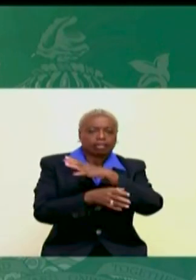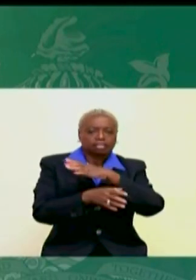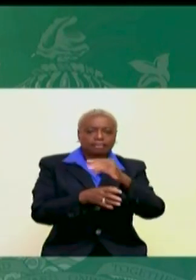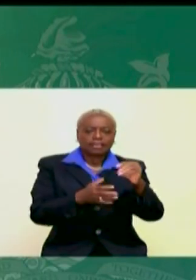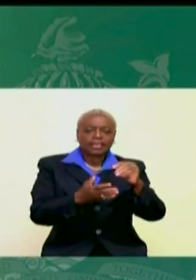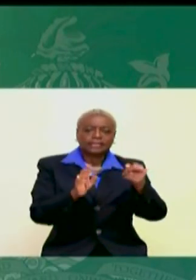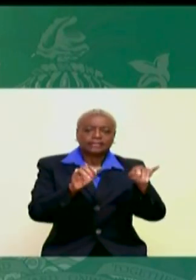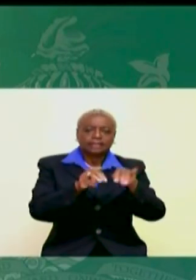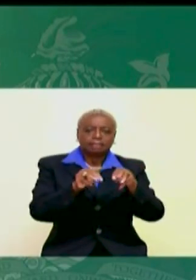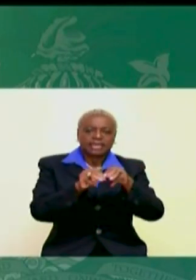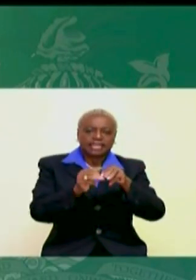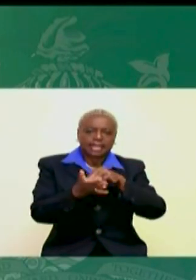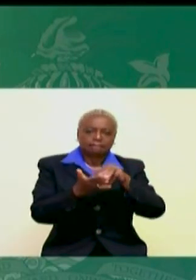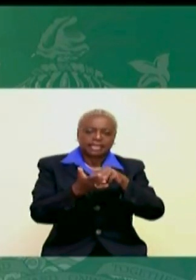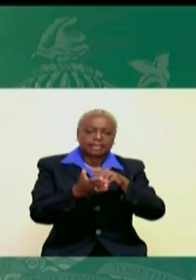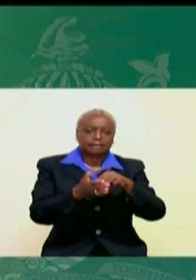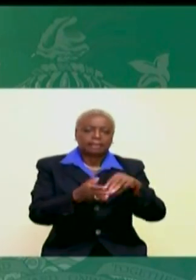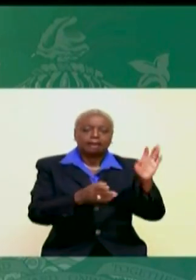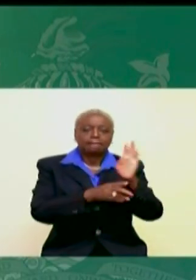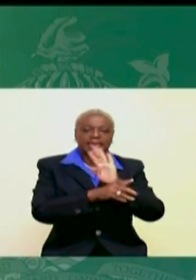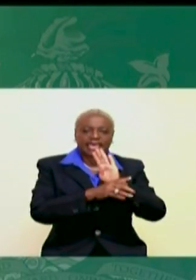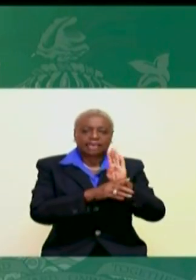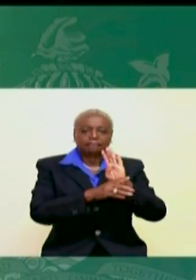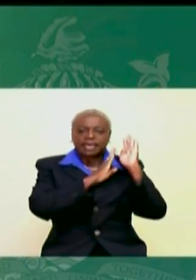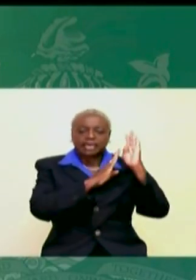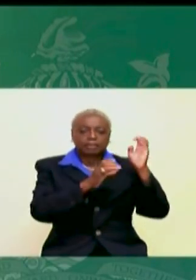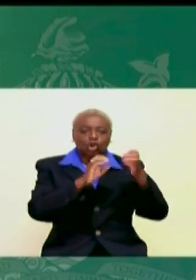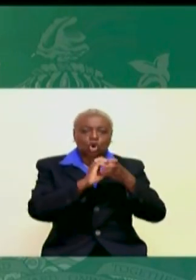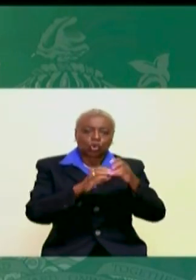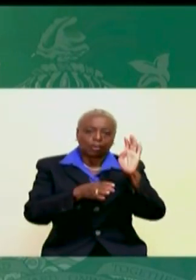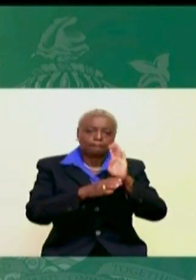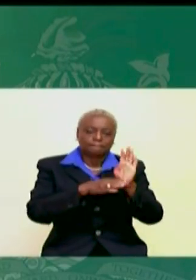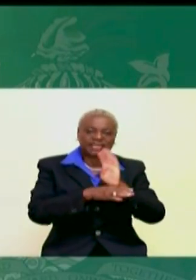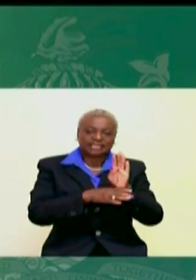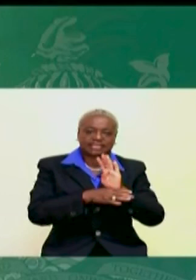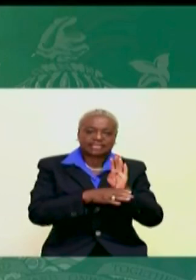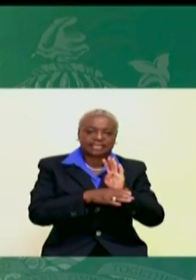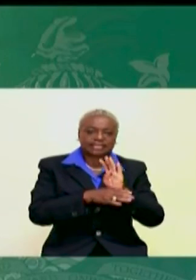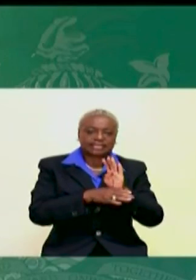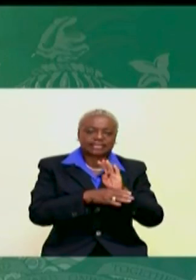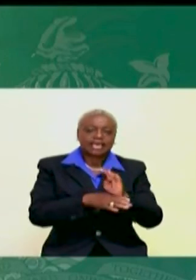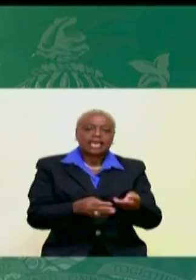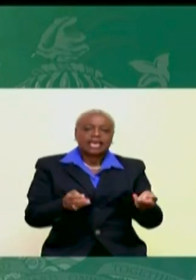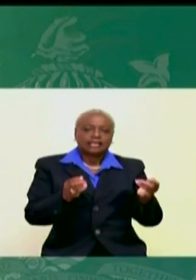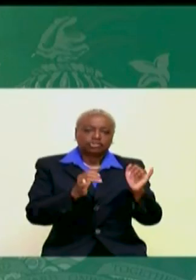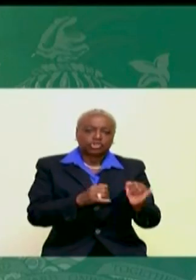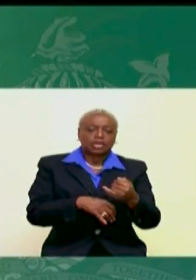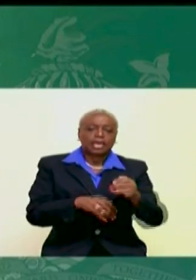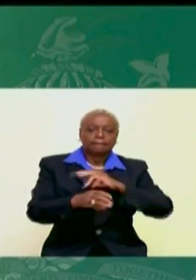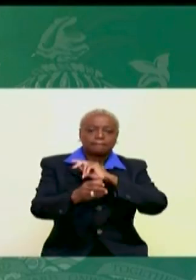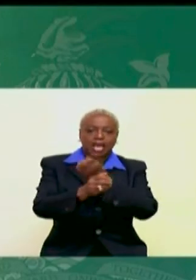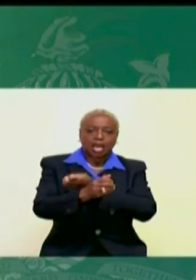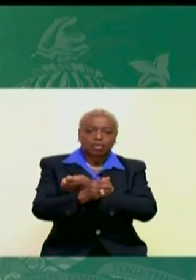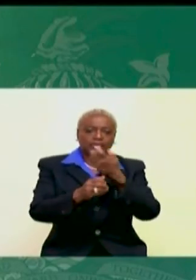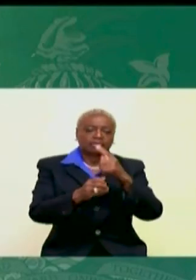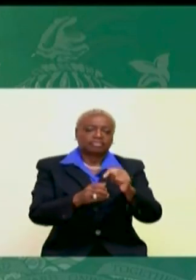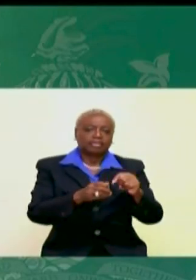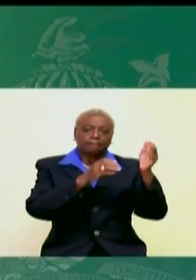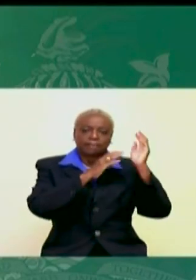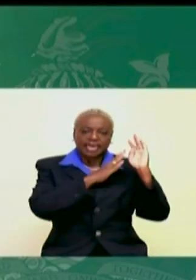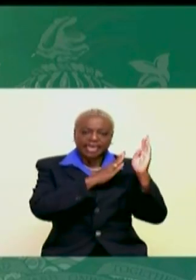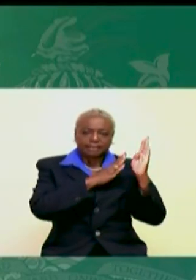medium-sized Bahamian-owned businesses. Introduce the national trade policy to empower Bahamians' businesses